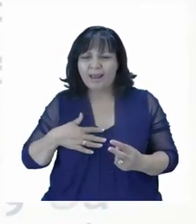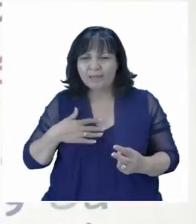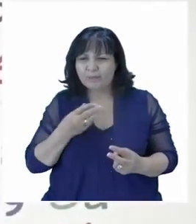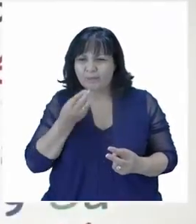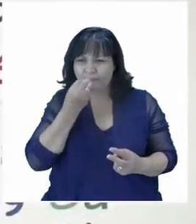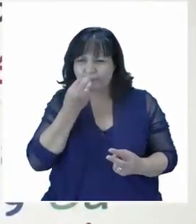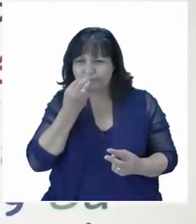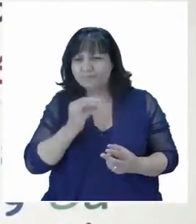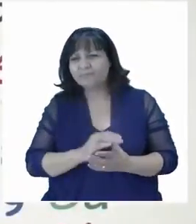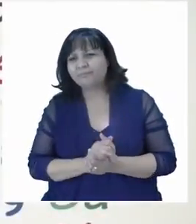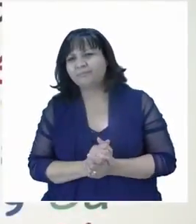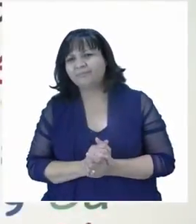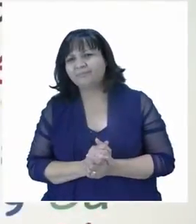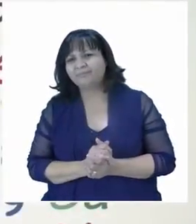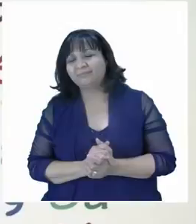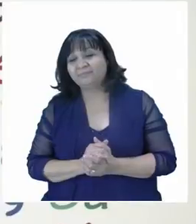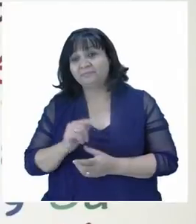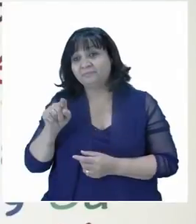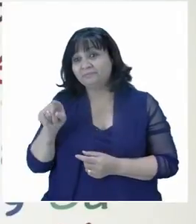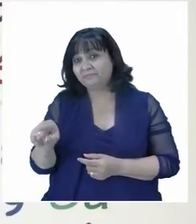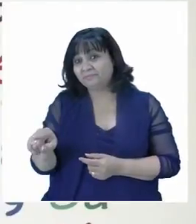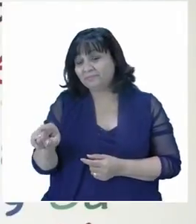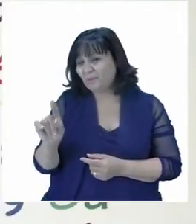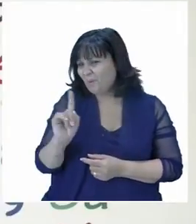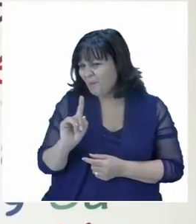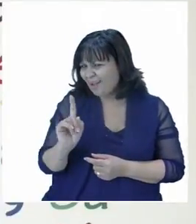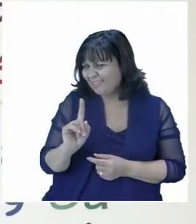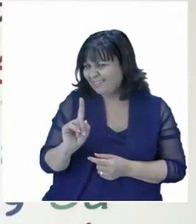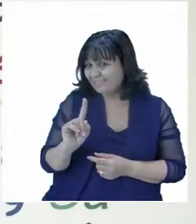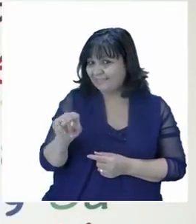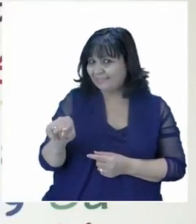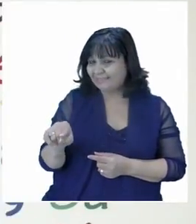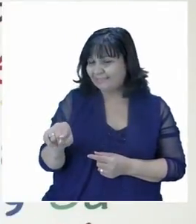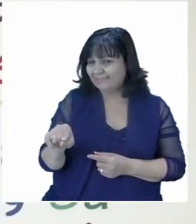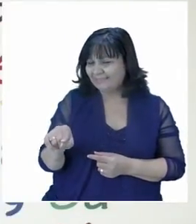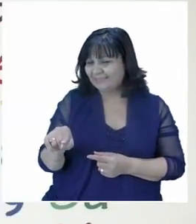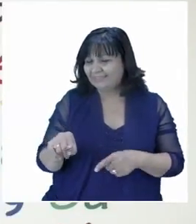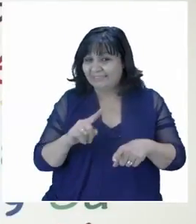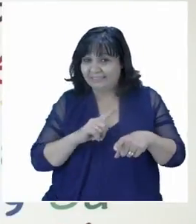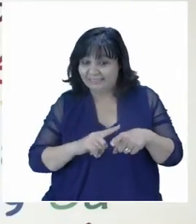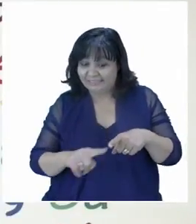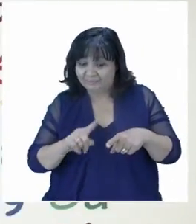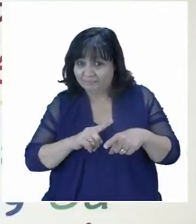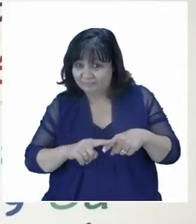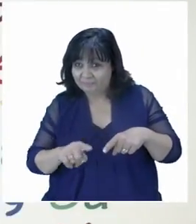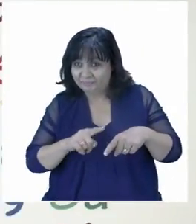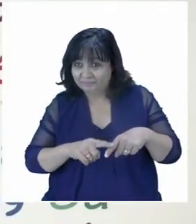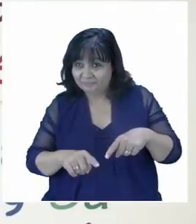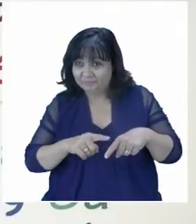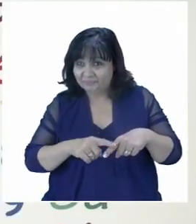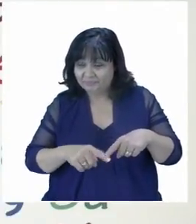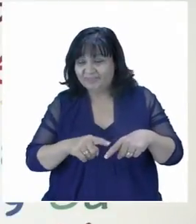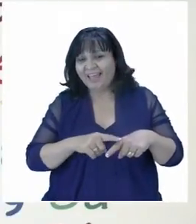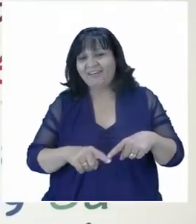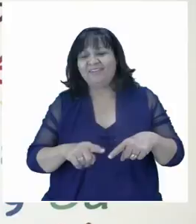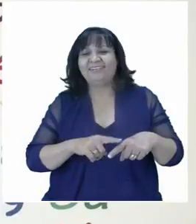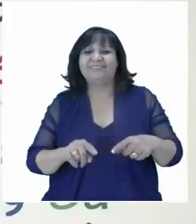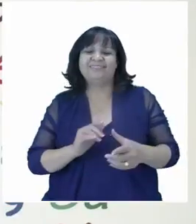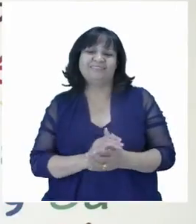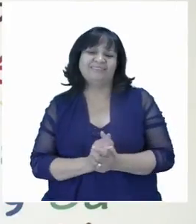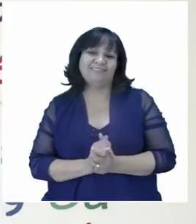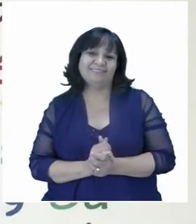them. So the first thing that I have is a juicy